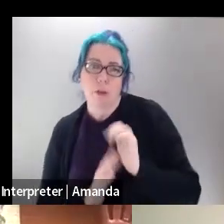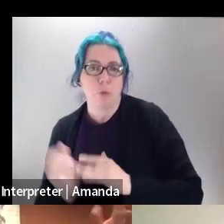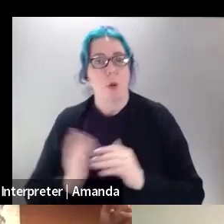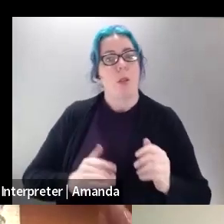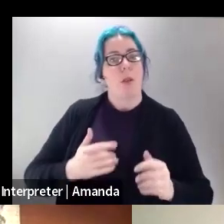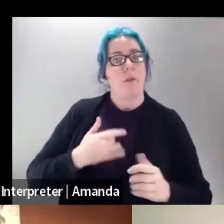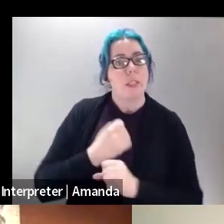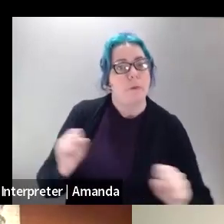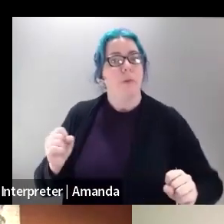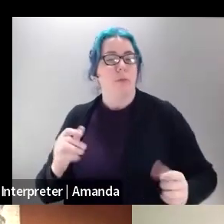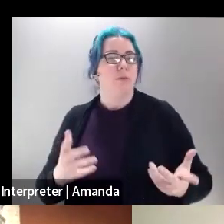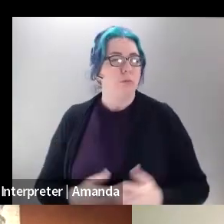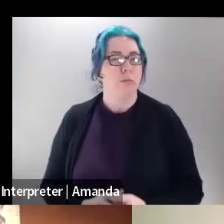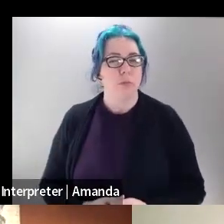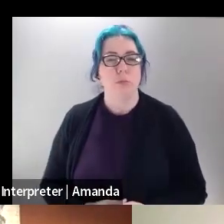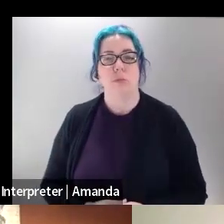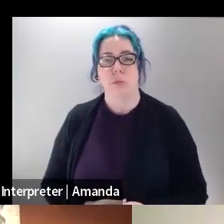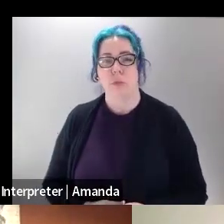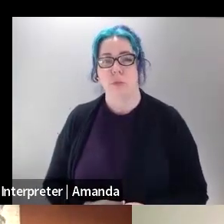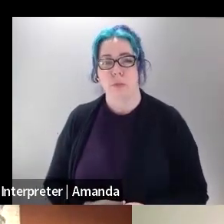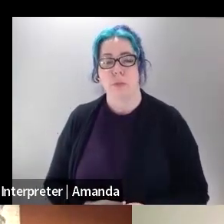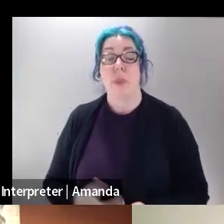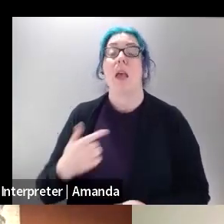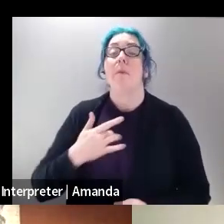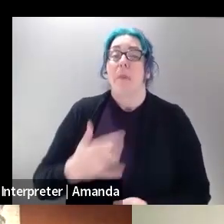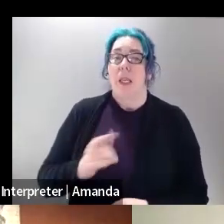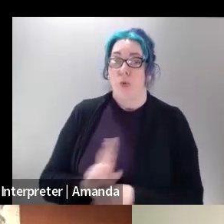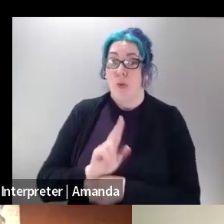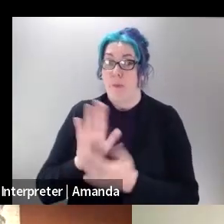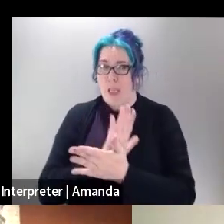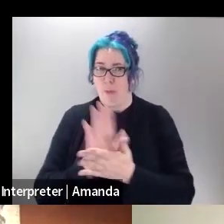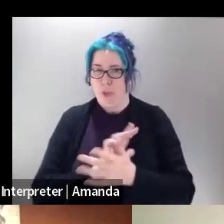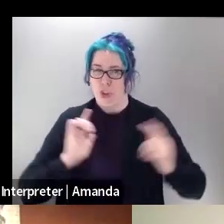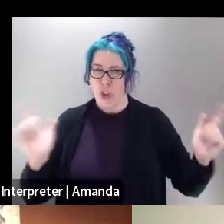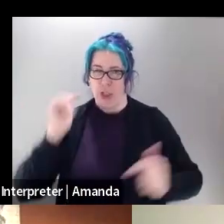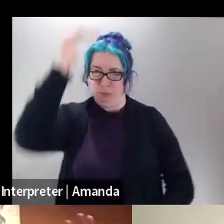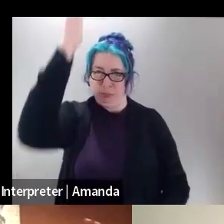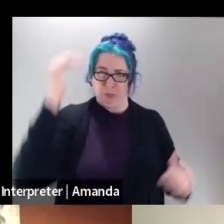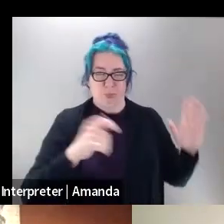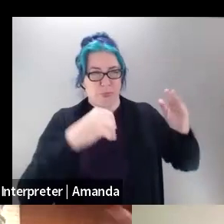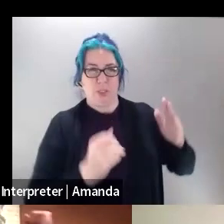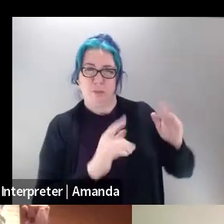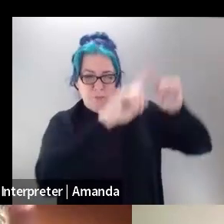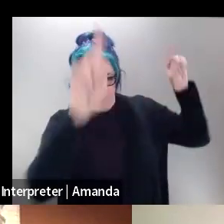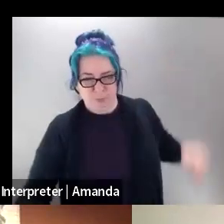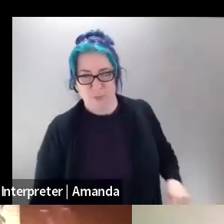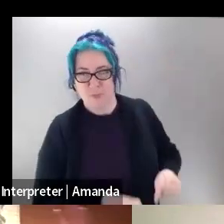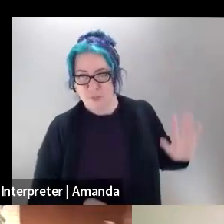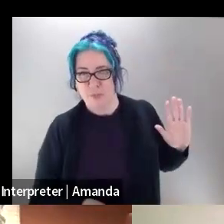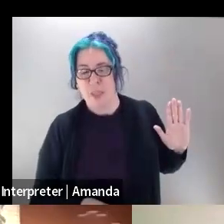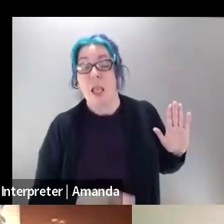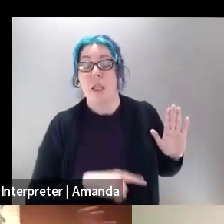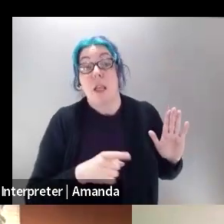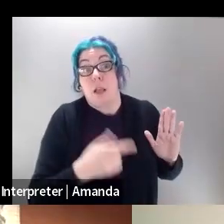have like big, we use a big flip chart and we write all the things down. And then they're like giant sticky notes that we put